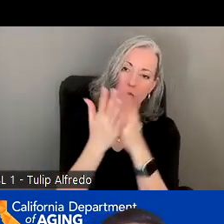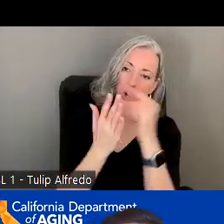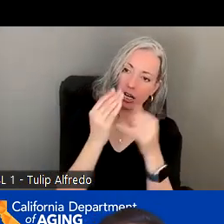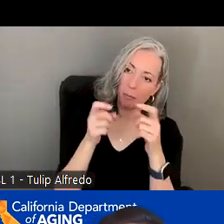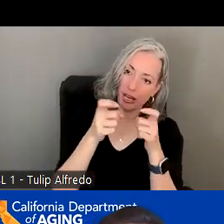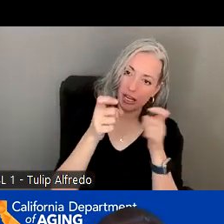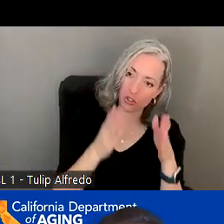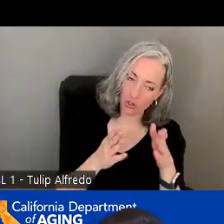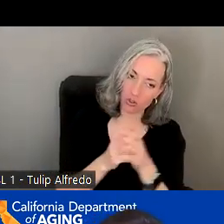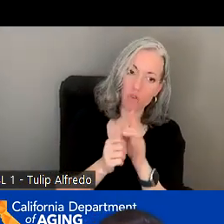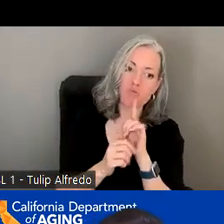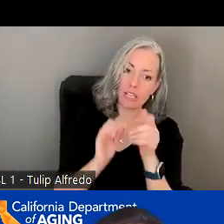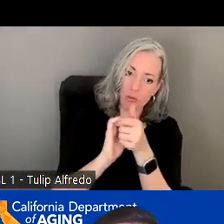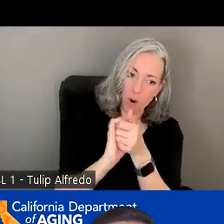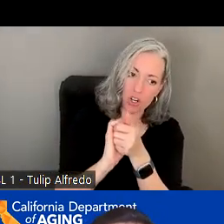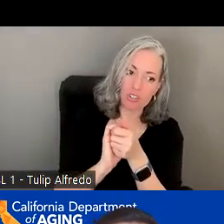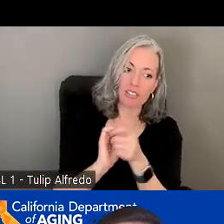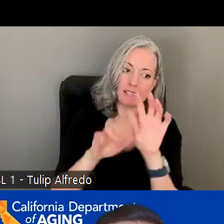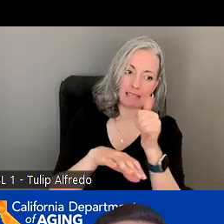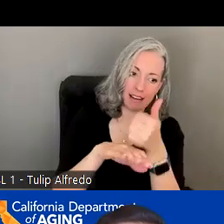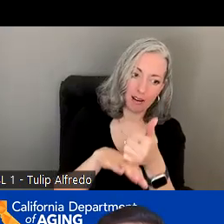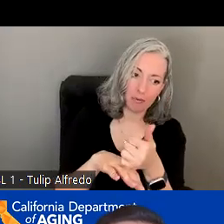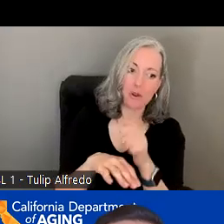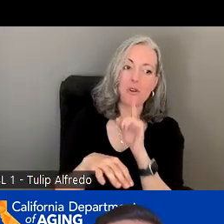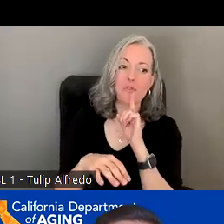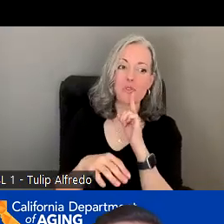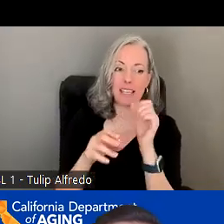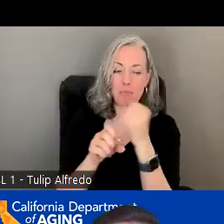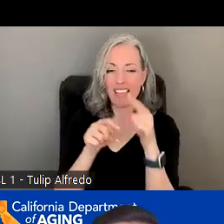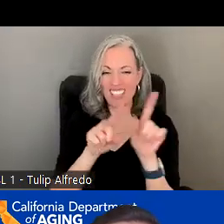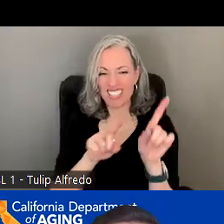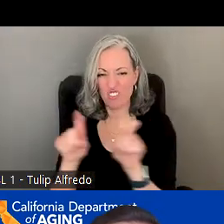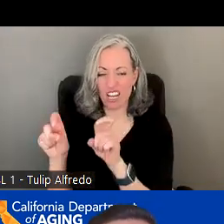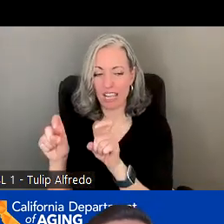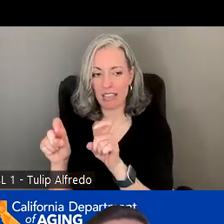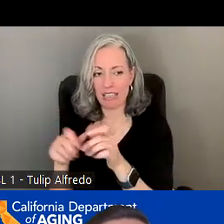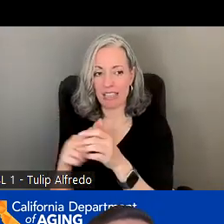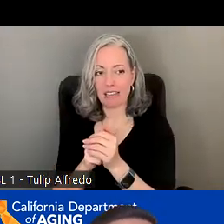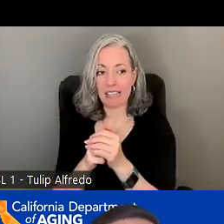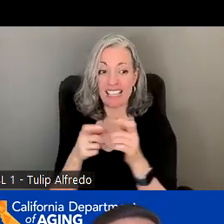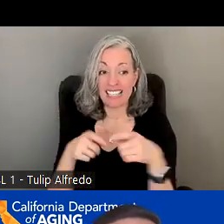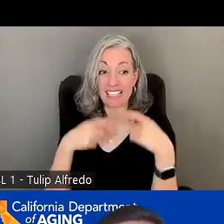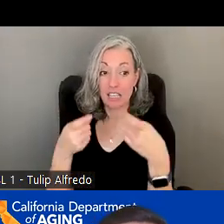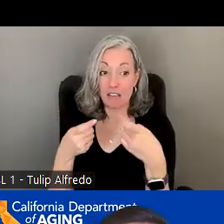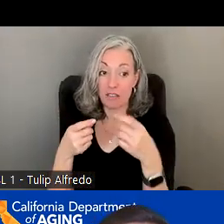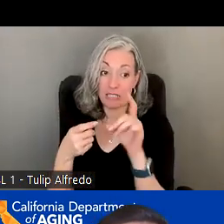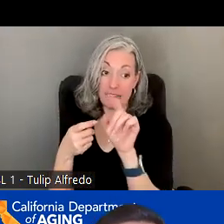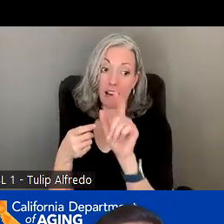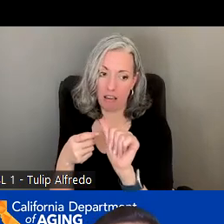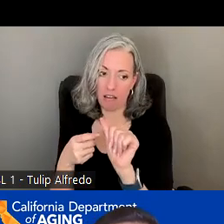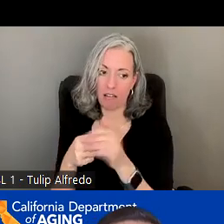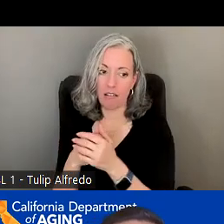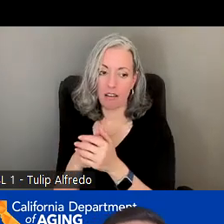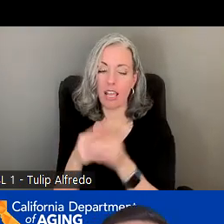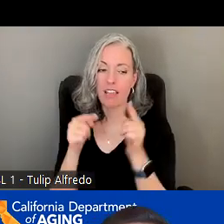And then finally, our partners at UCSF led efforts to actually create the survey instrument, conducting the actual analysis, and they're going to create outputs as well. And this